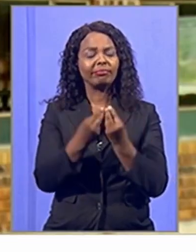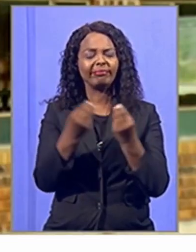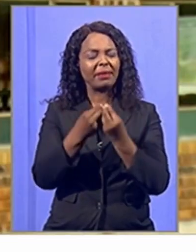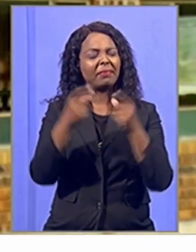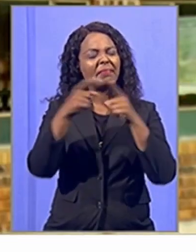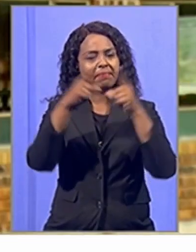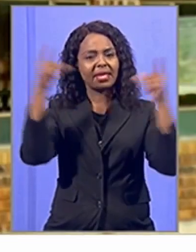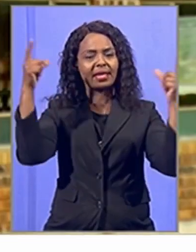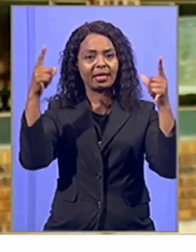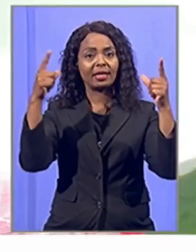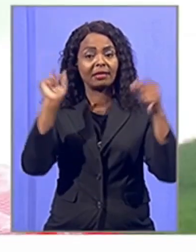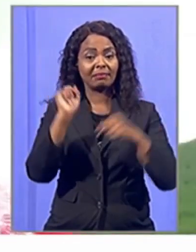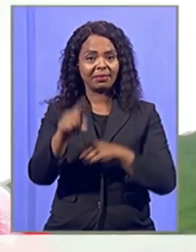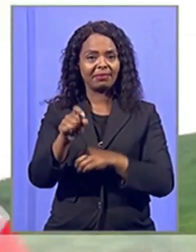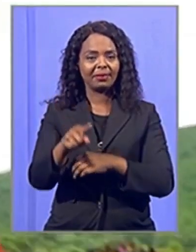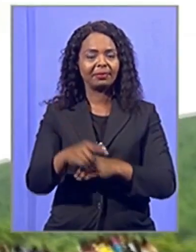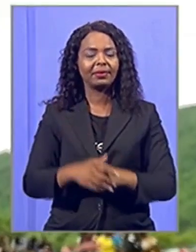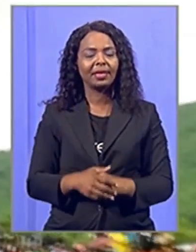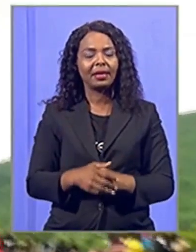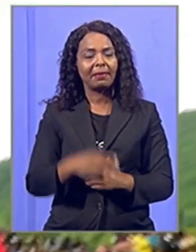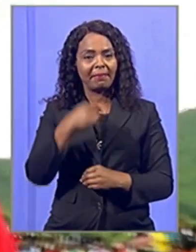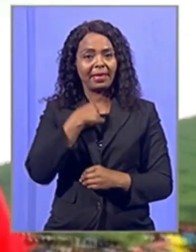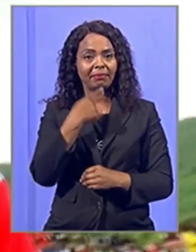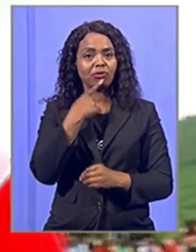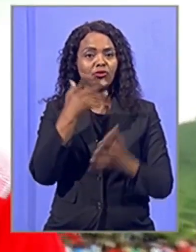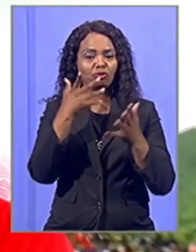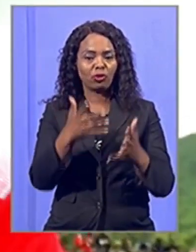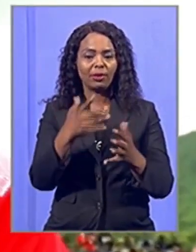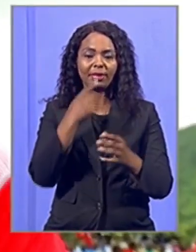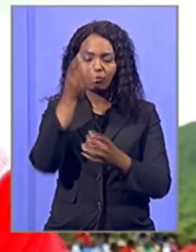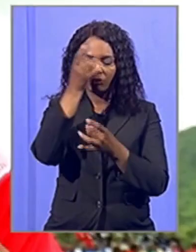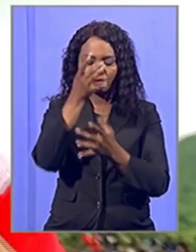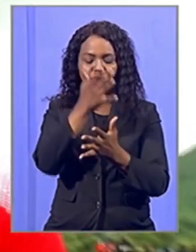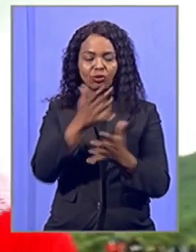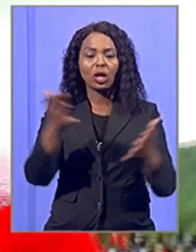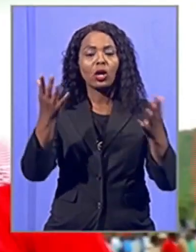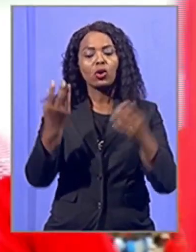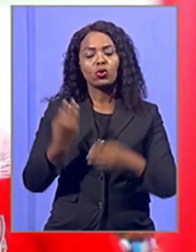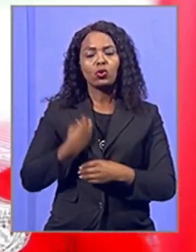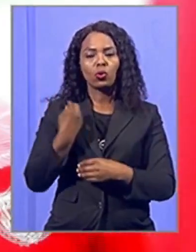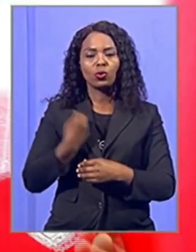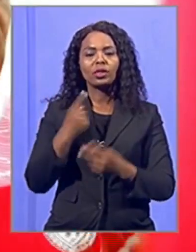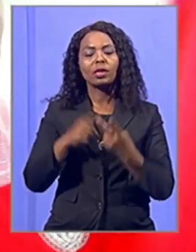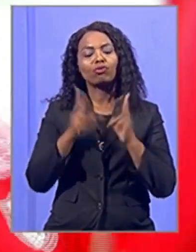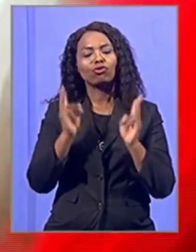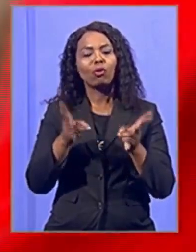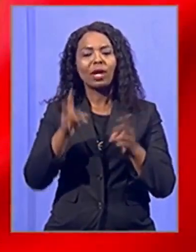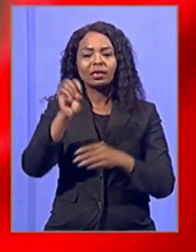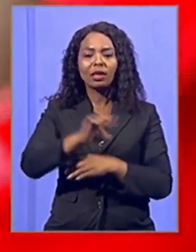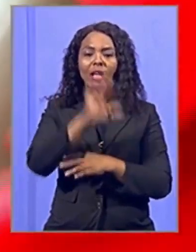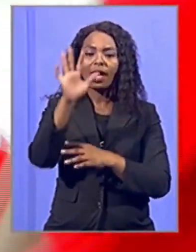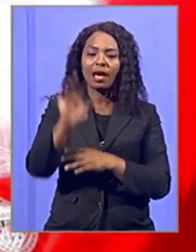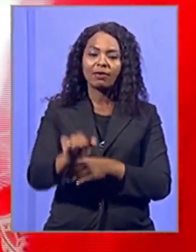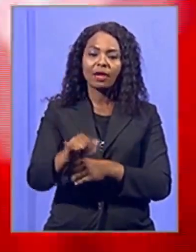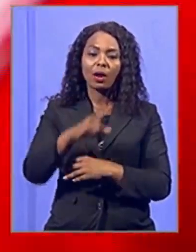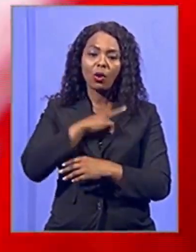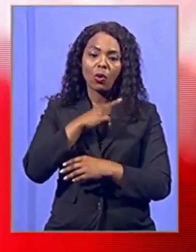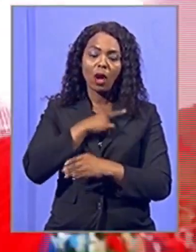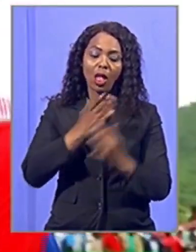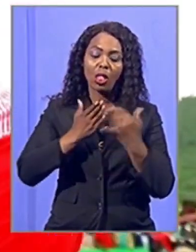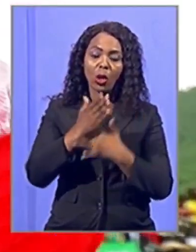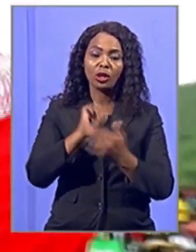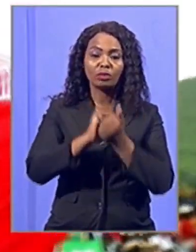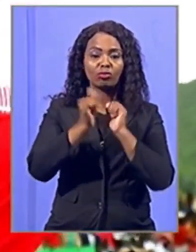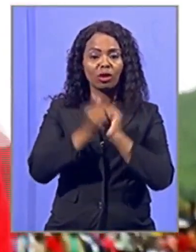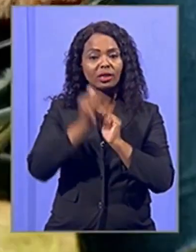And this is actually talking to the youth and talking to ordinary South Africans, because through sports we